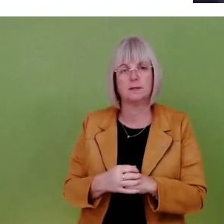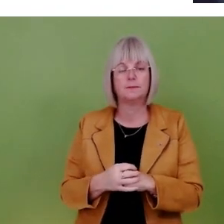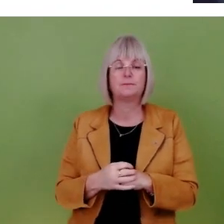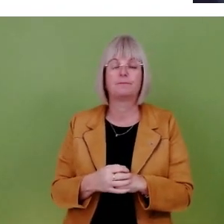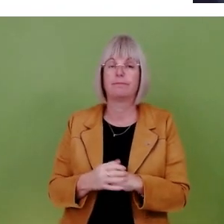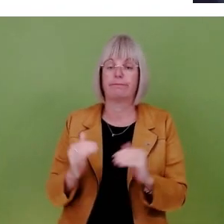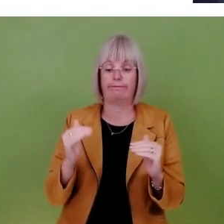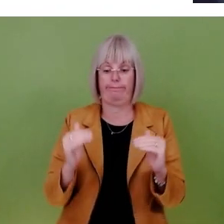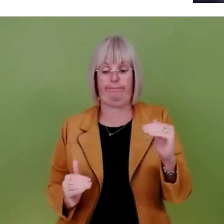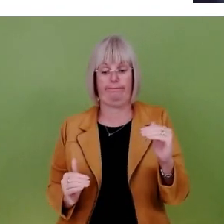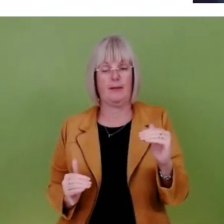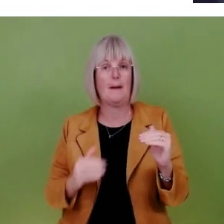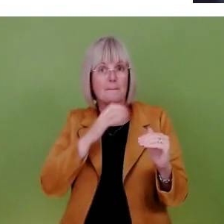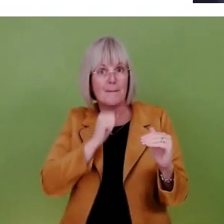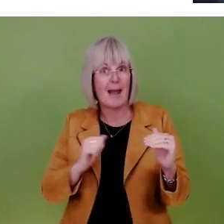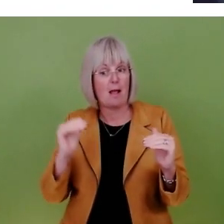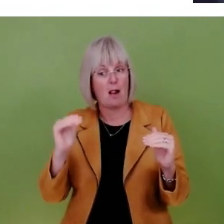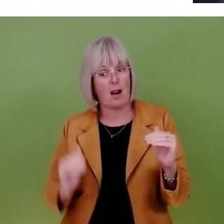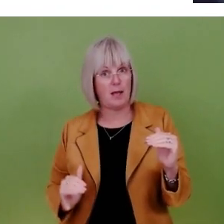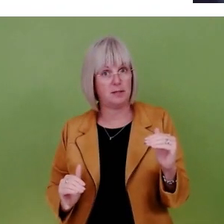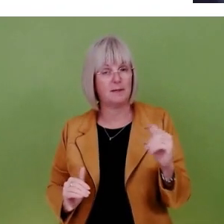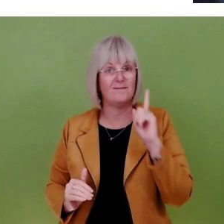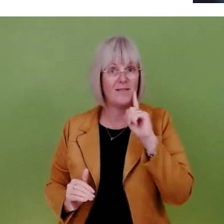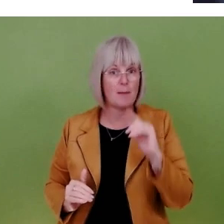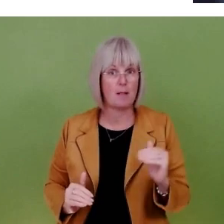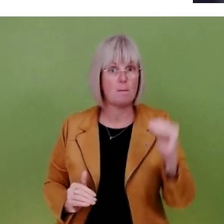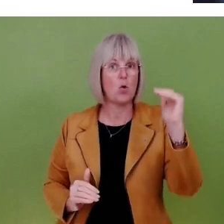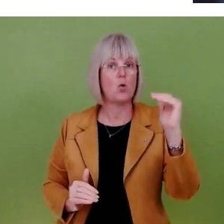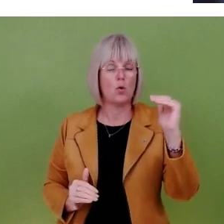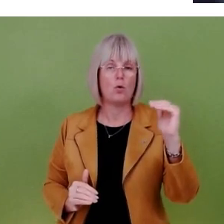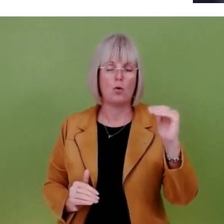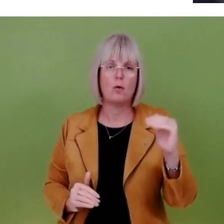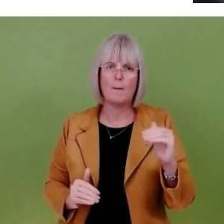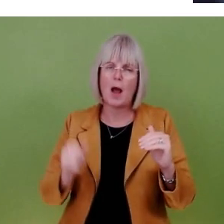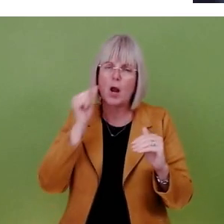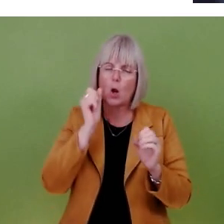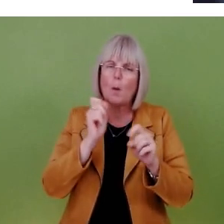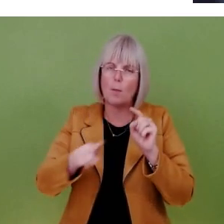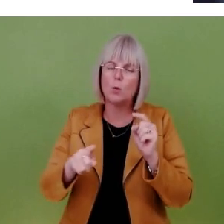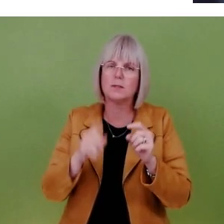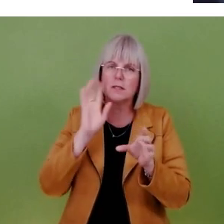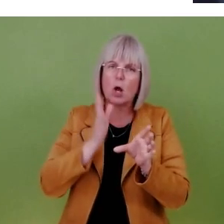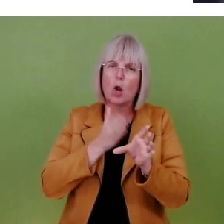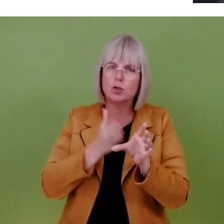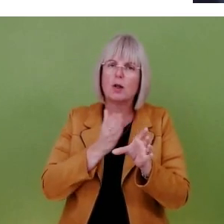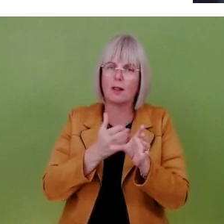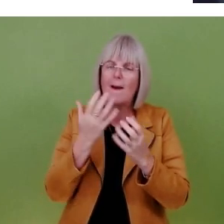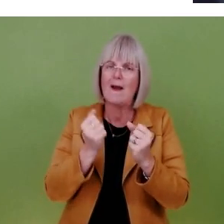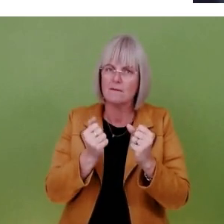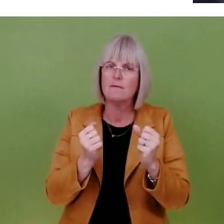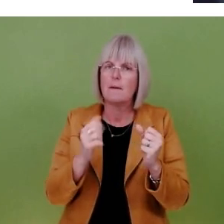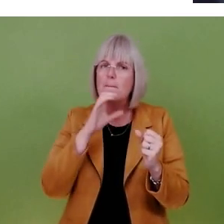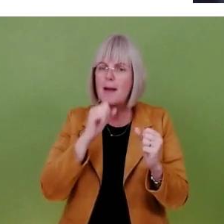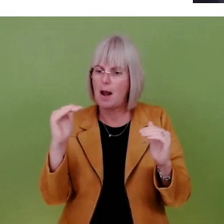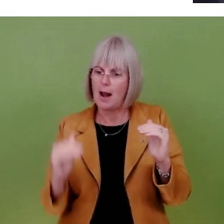of psychological professions in particular, but it's a real problem for us. A really key finding is that when we